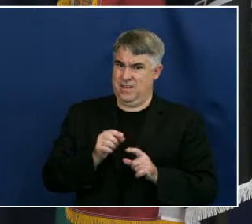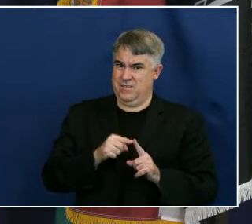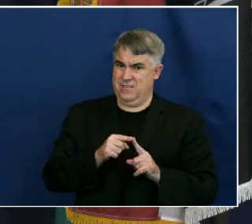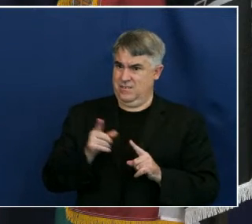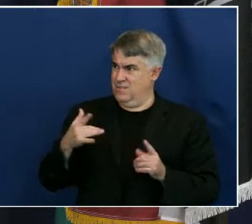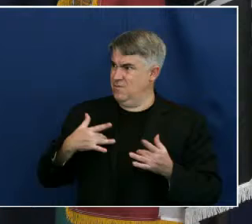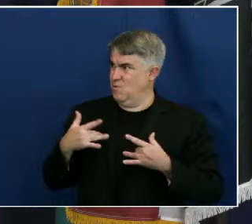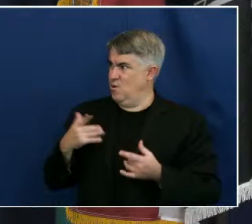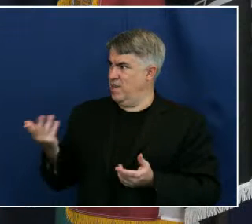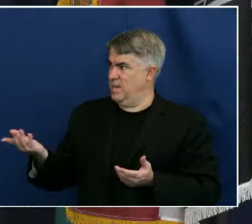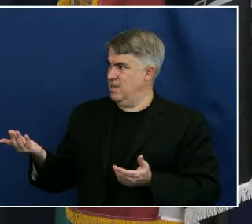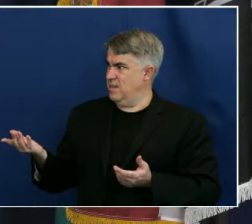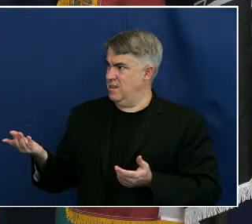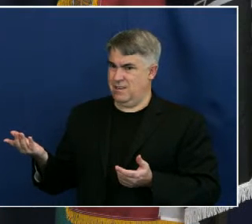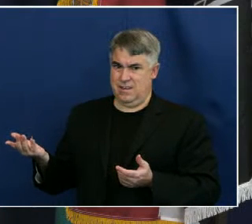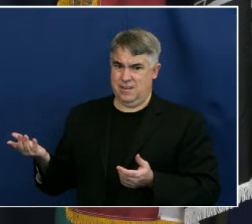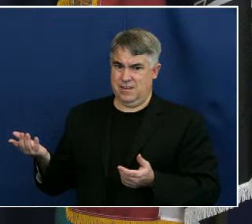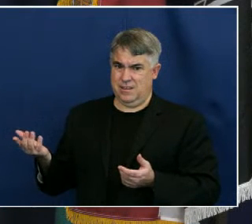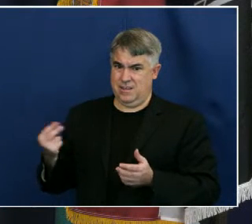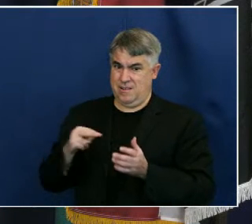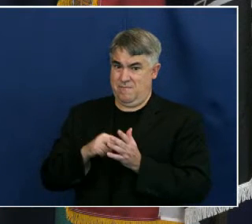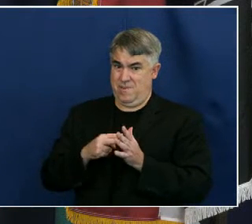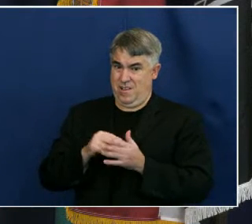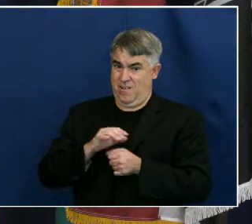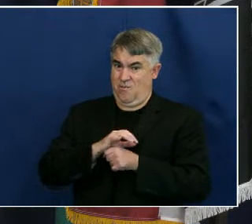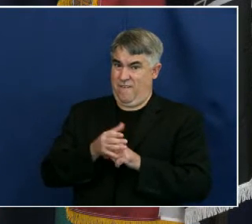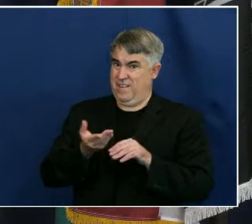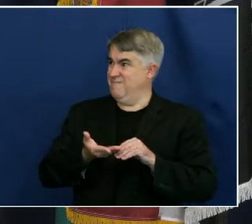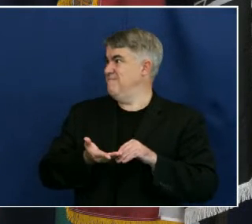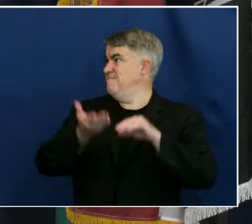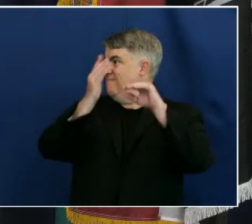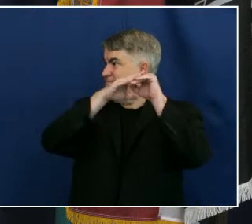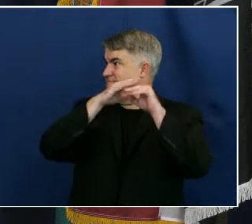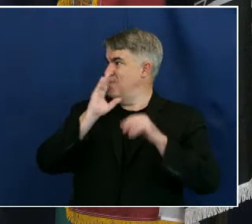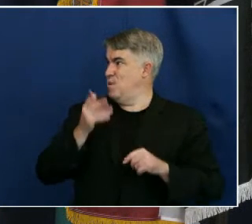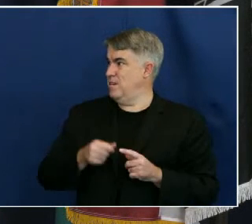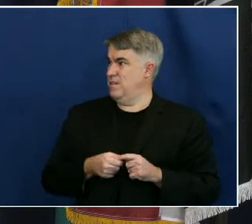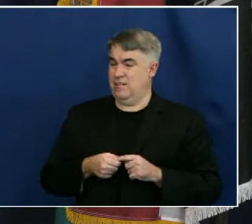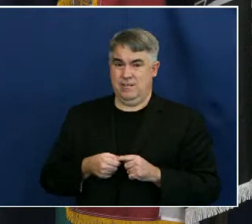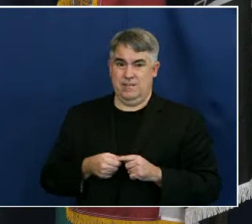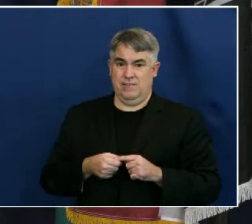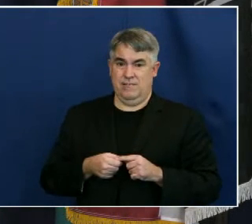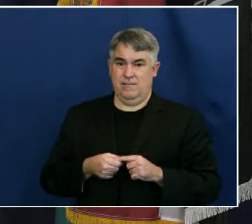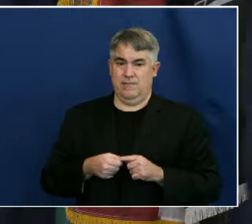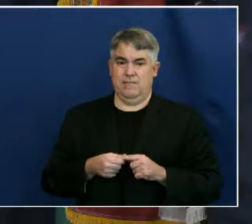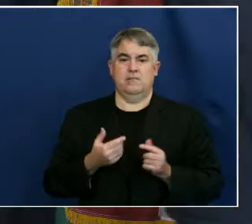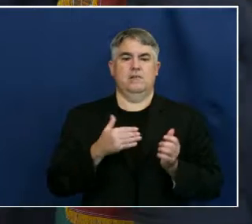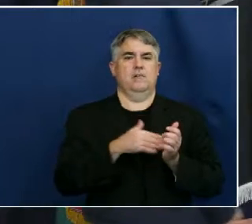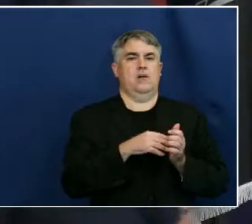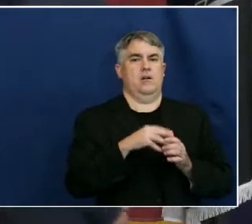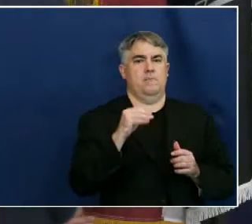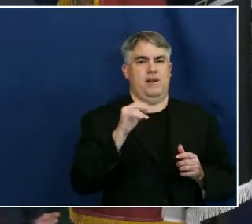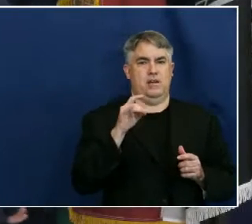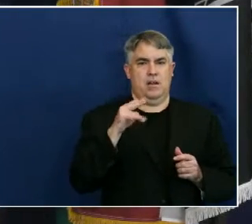the expectation of another surge in the coming months? Yeah, we'll have Dr. McDonald again address that briefly.